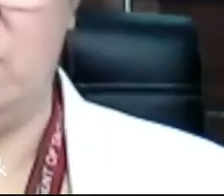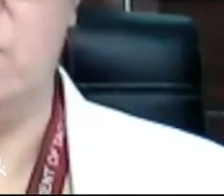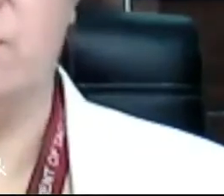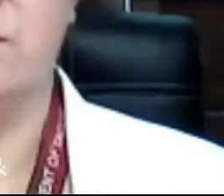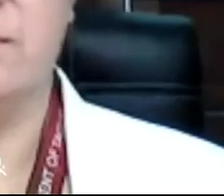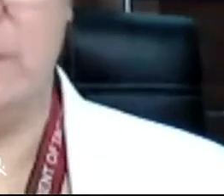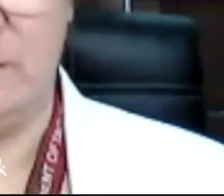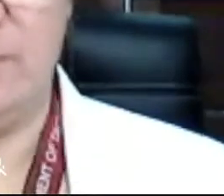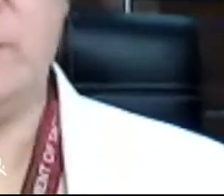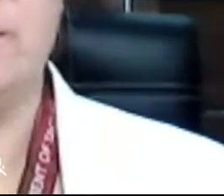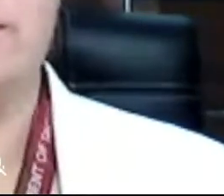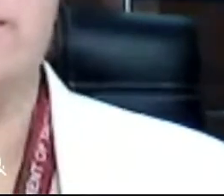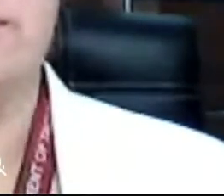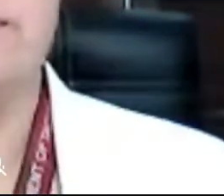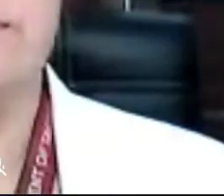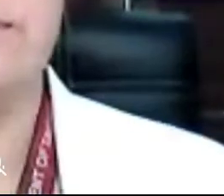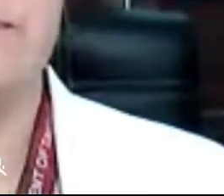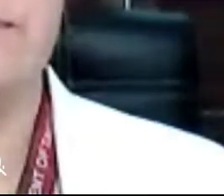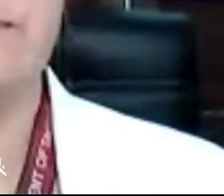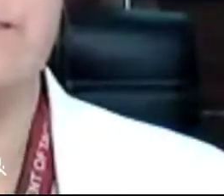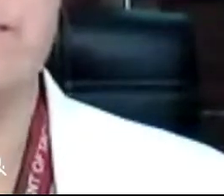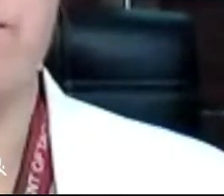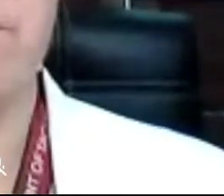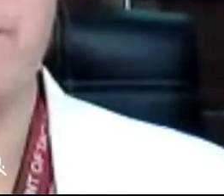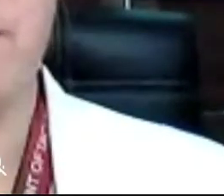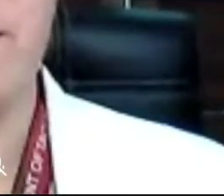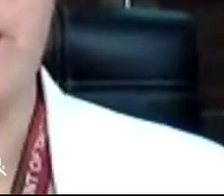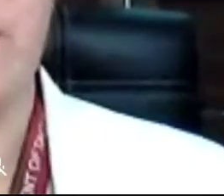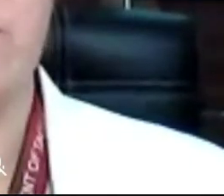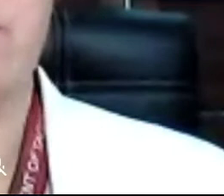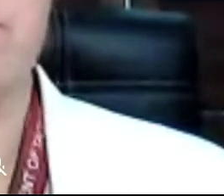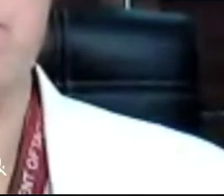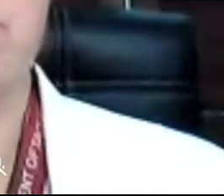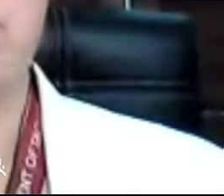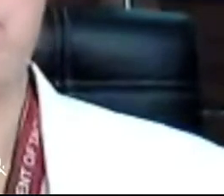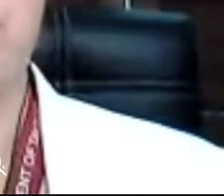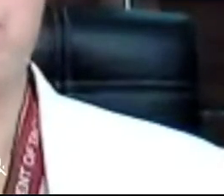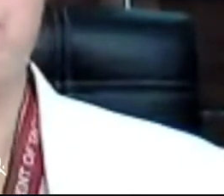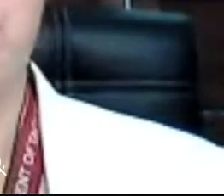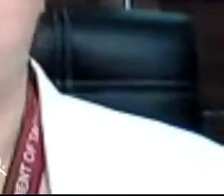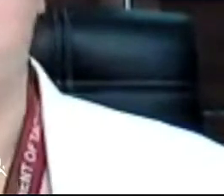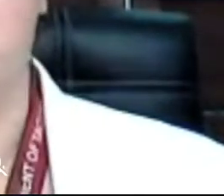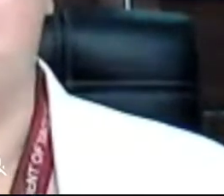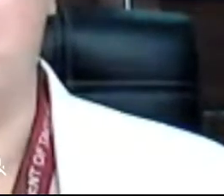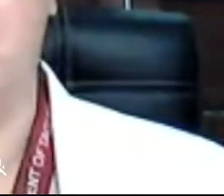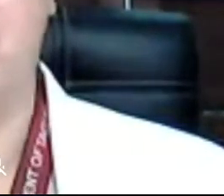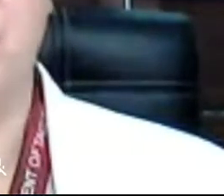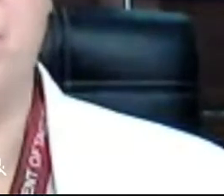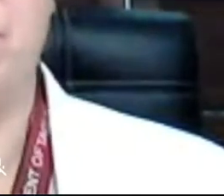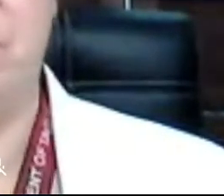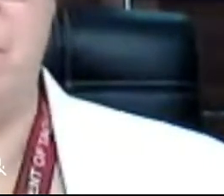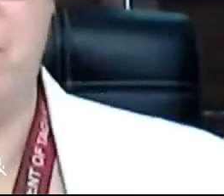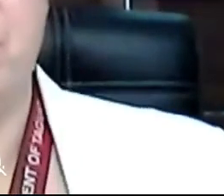for consults. Covered by 31 health centers and 3 super health centers in full